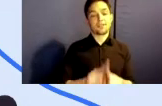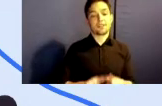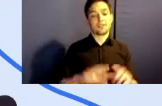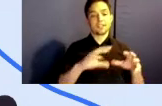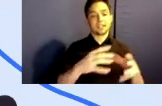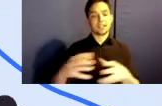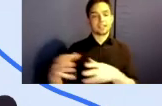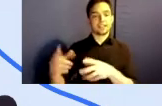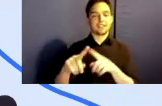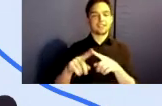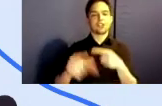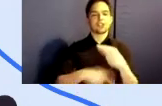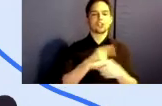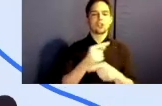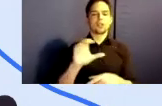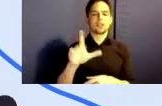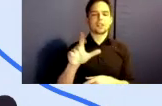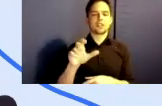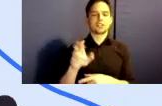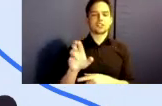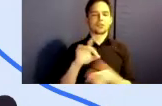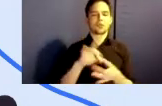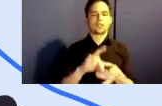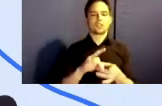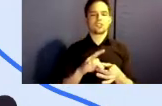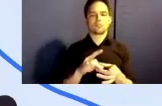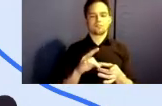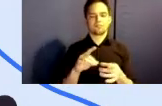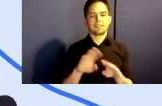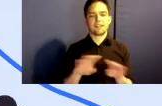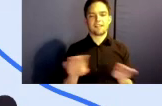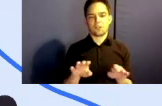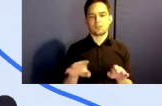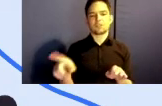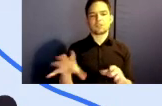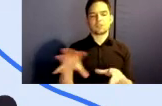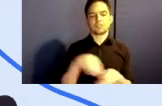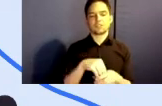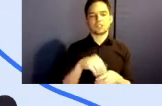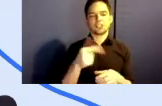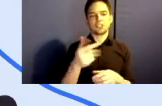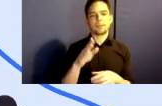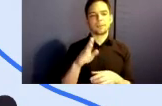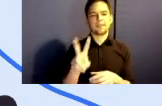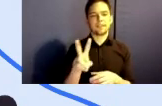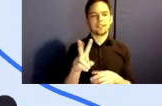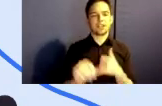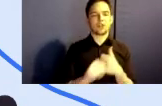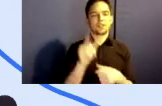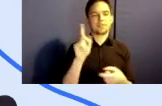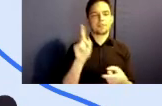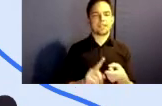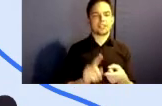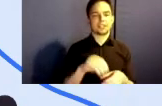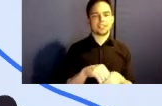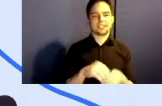the global cluster coordination level to integrate GBV risk mitigation into sectors. And